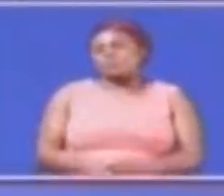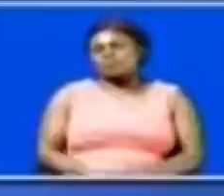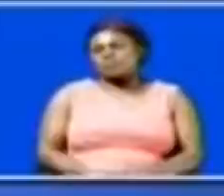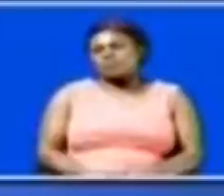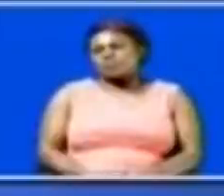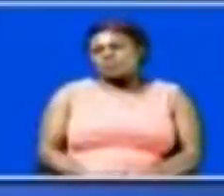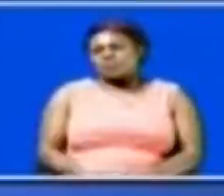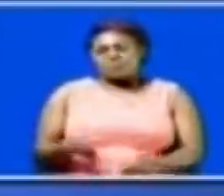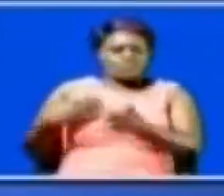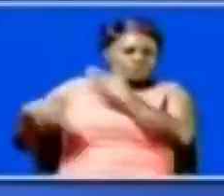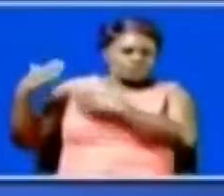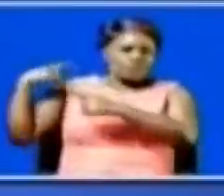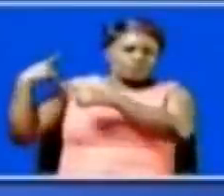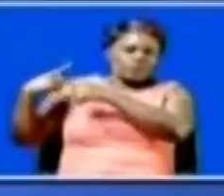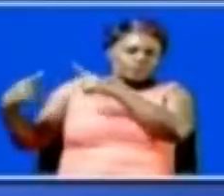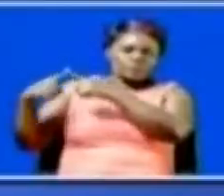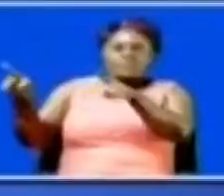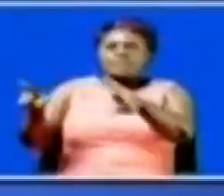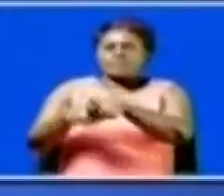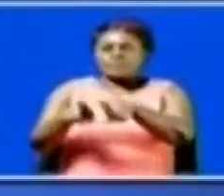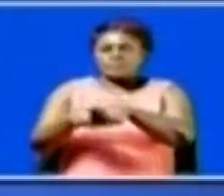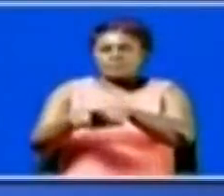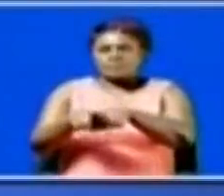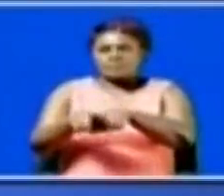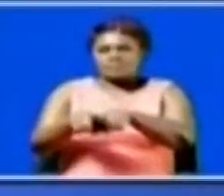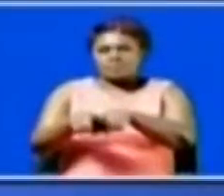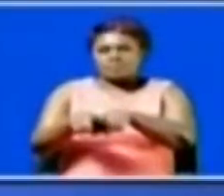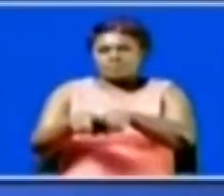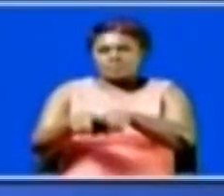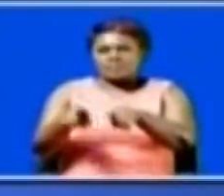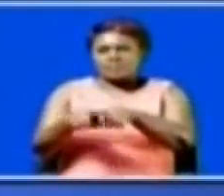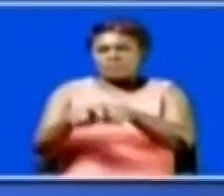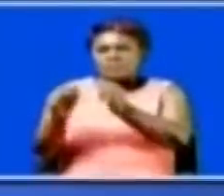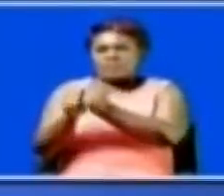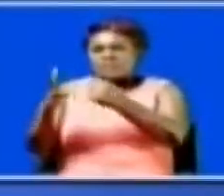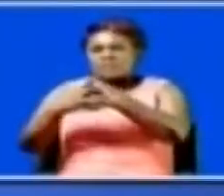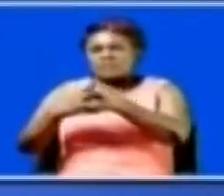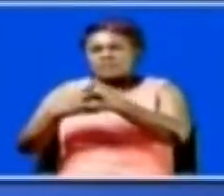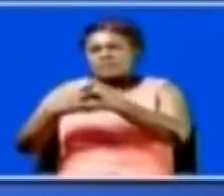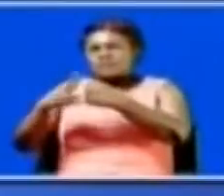You know, we've been here before. We are exactly about where we were in